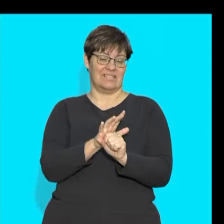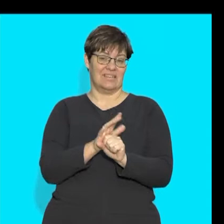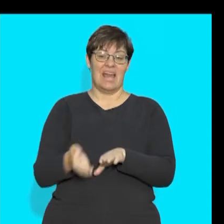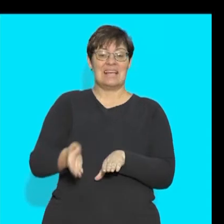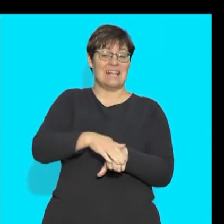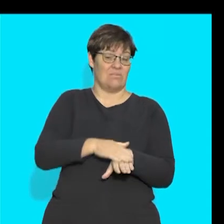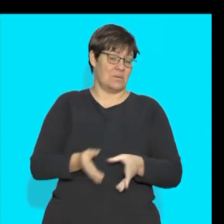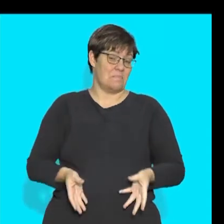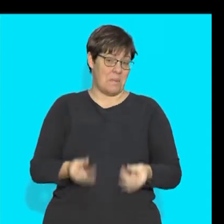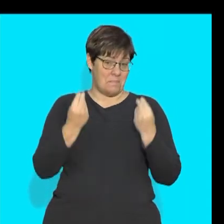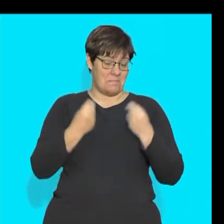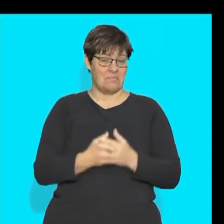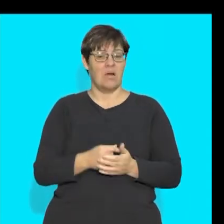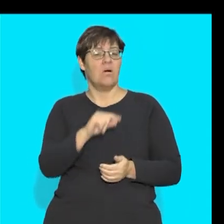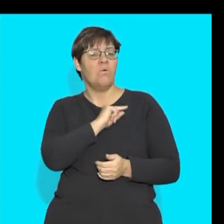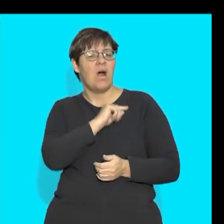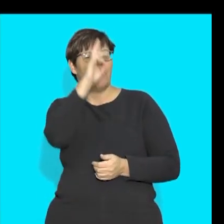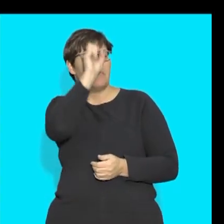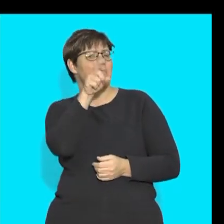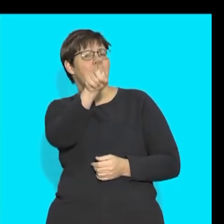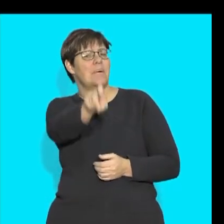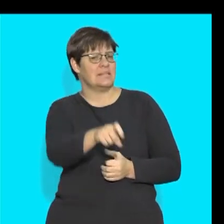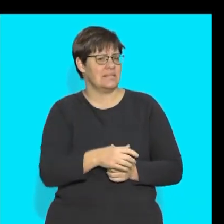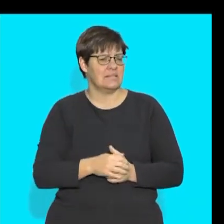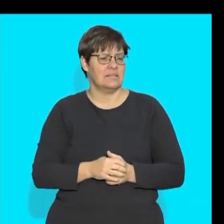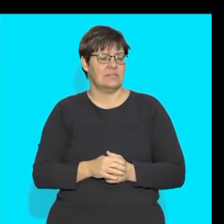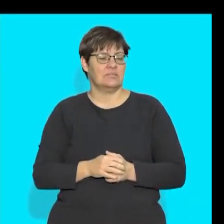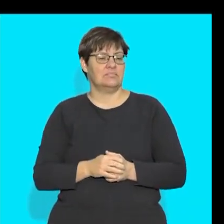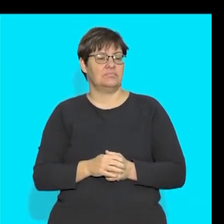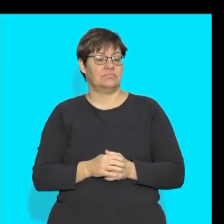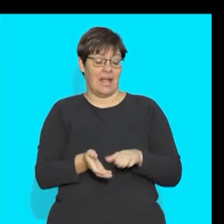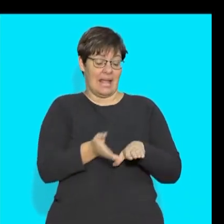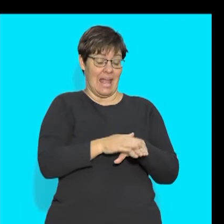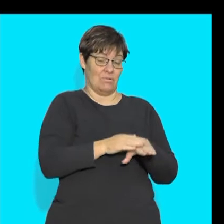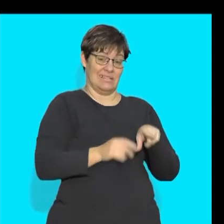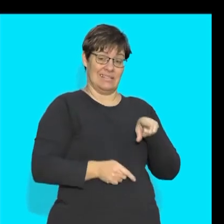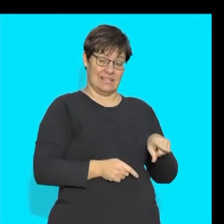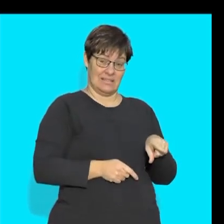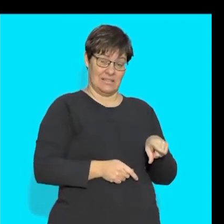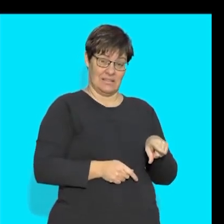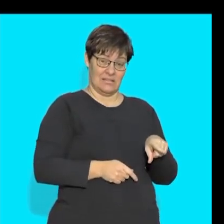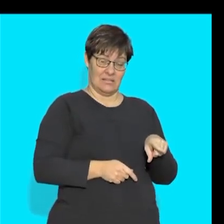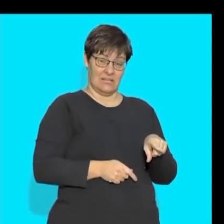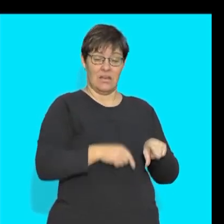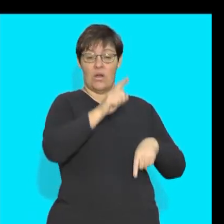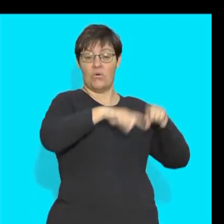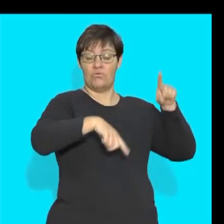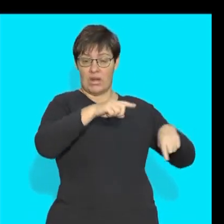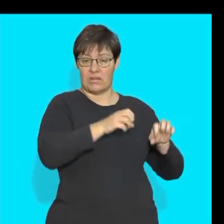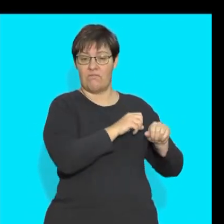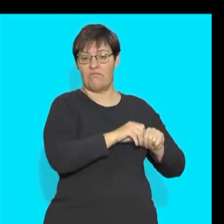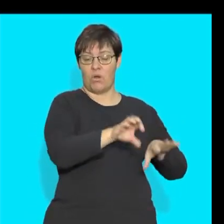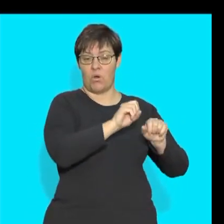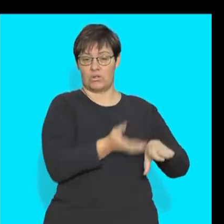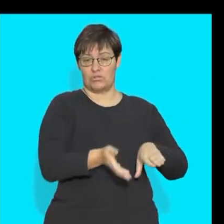the amount of current we get. Because what we need to remember is that current is the rate